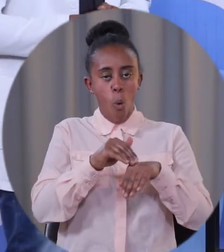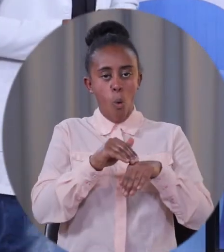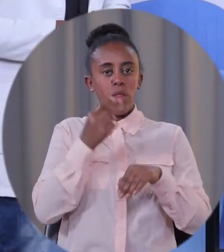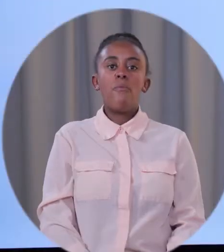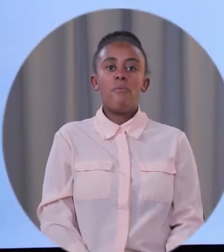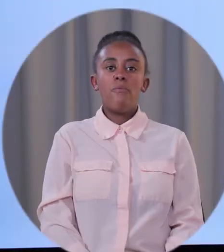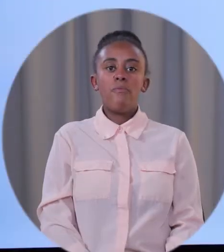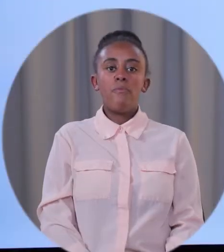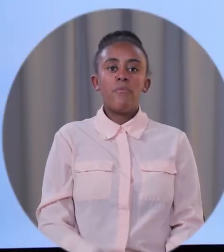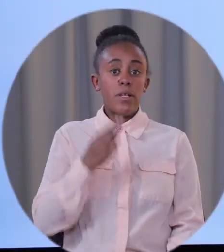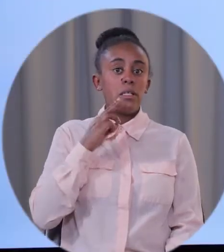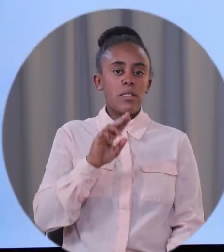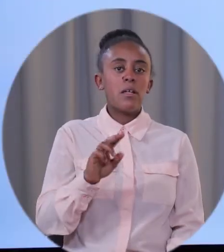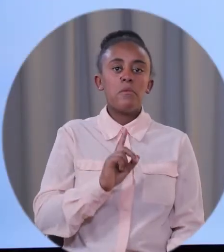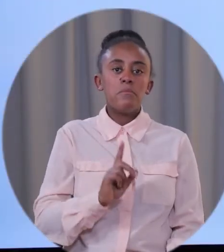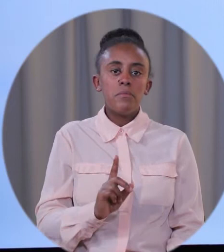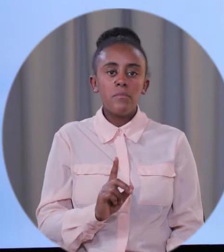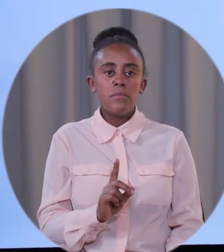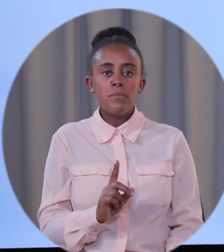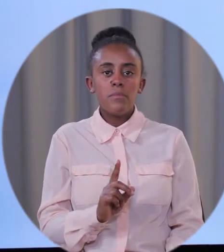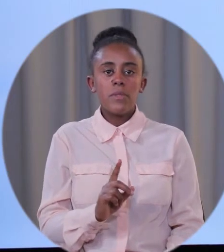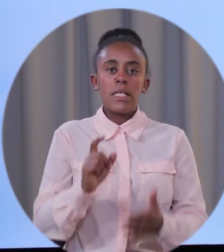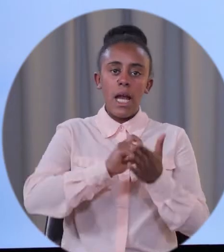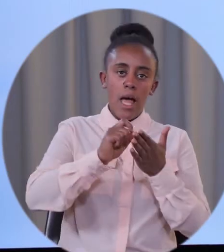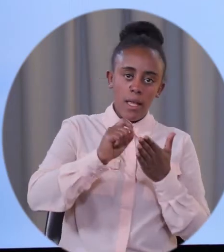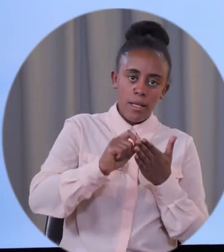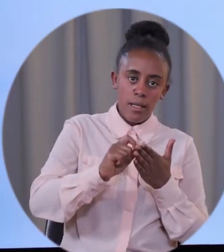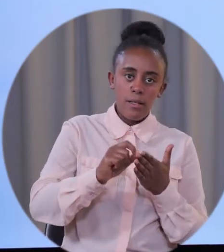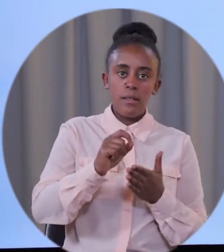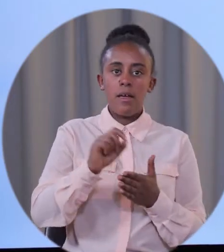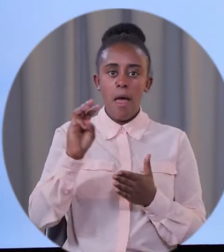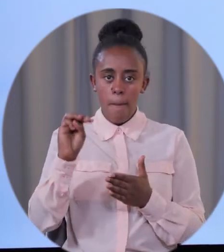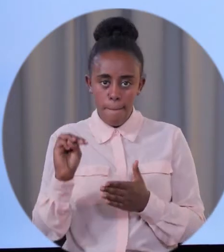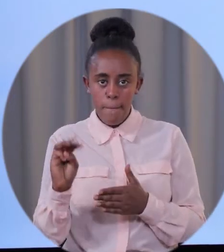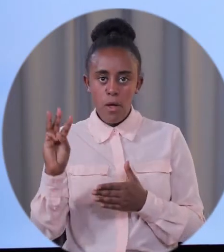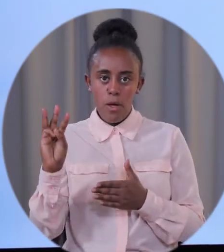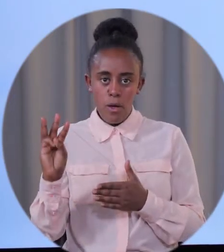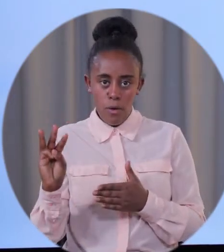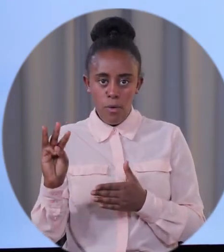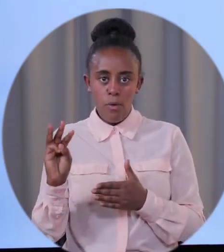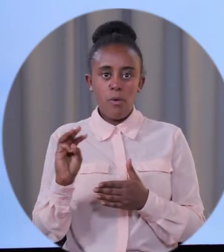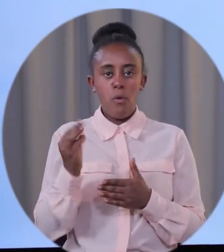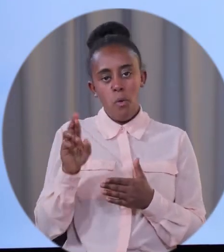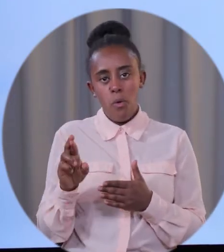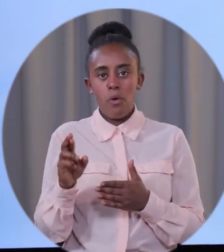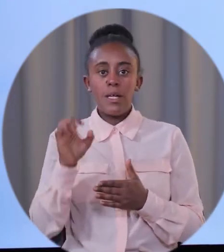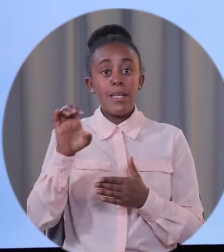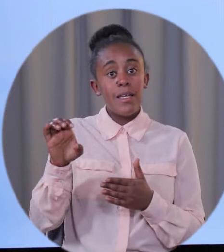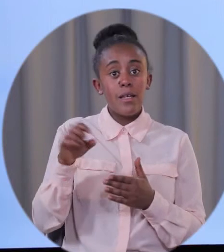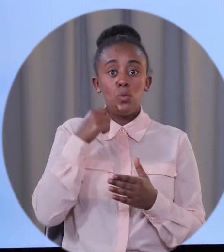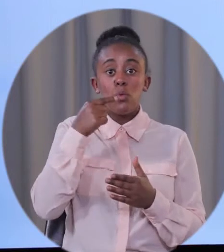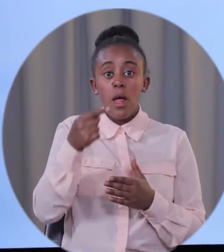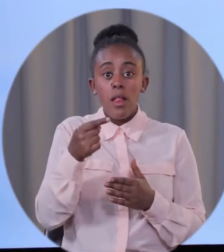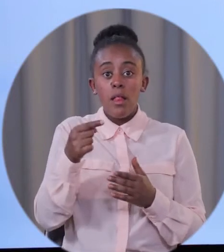instruction. The instructions say, write am, we, or, e to